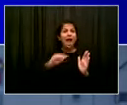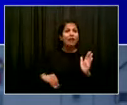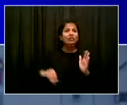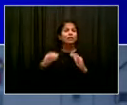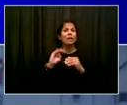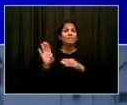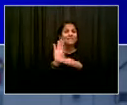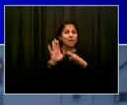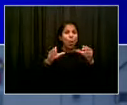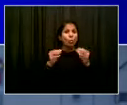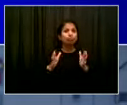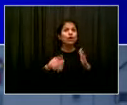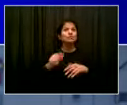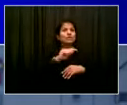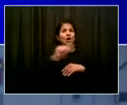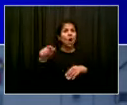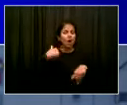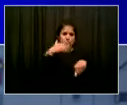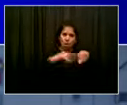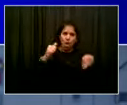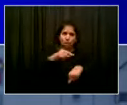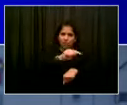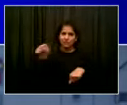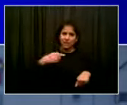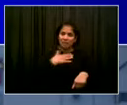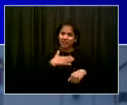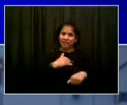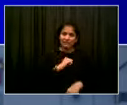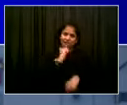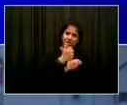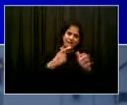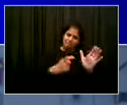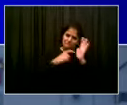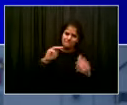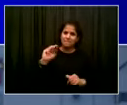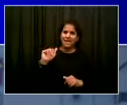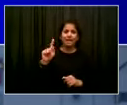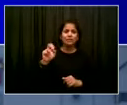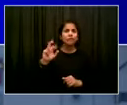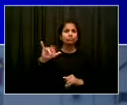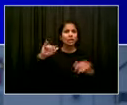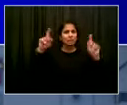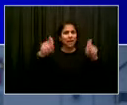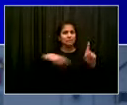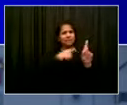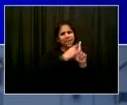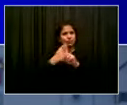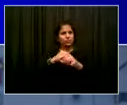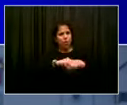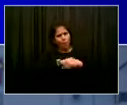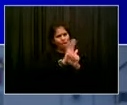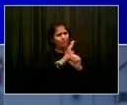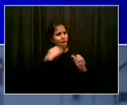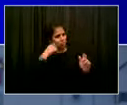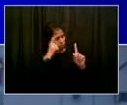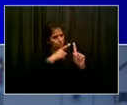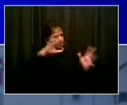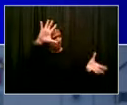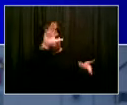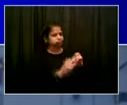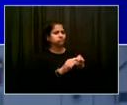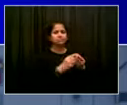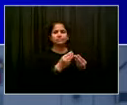everyone, get those mandates in place to help us defeat COVID once and for all. It's the right thing to do, and it